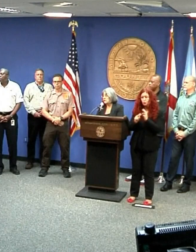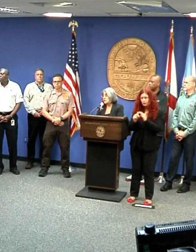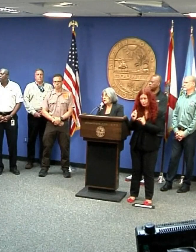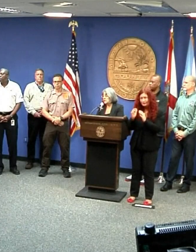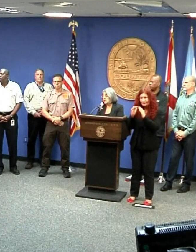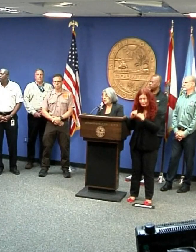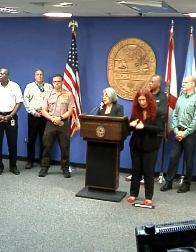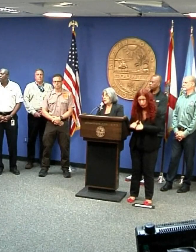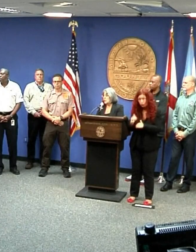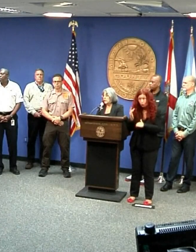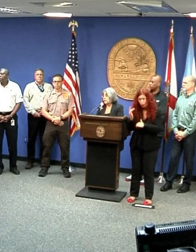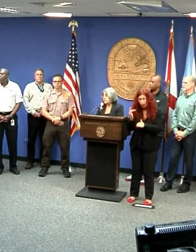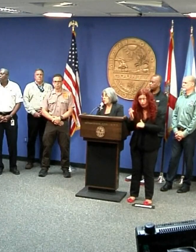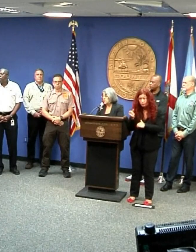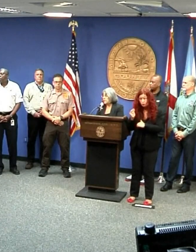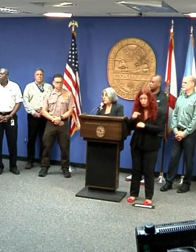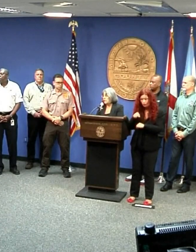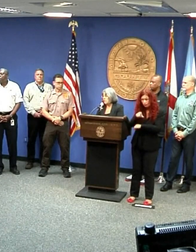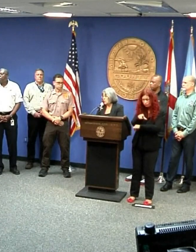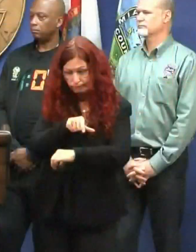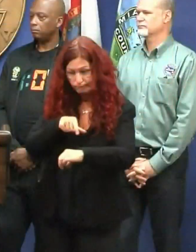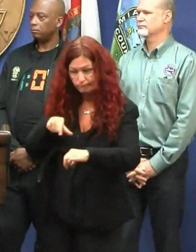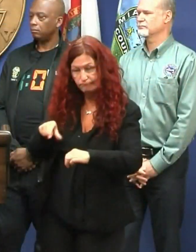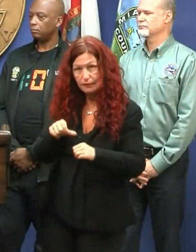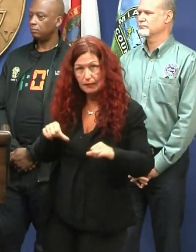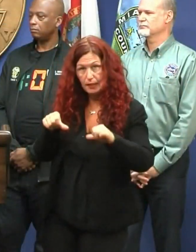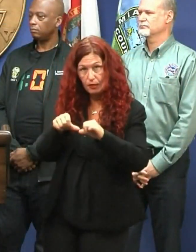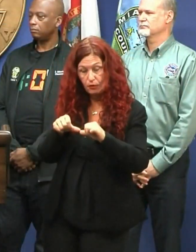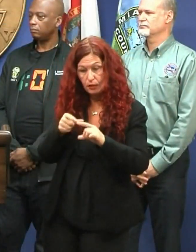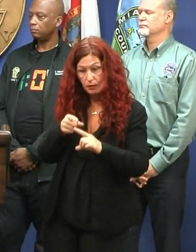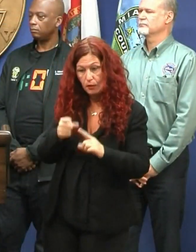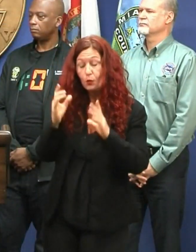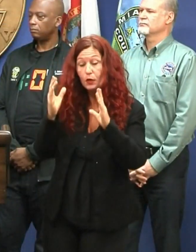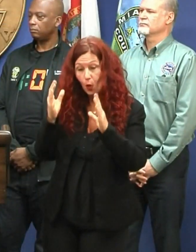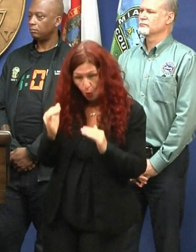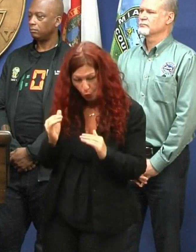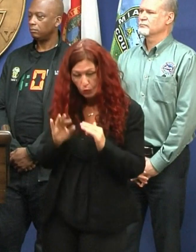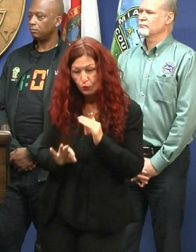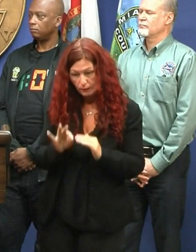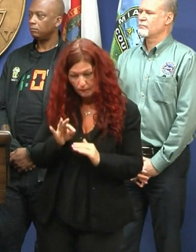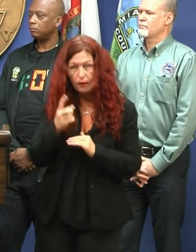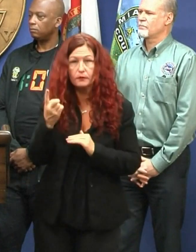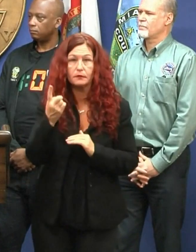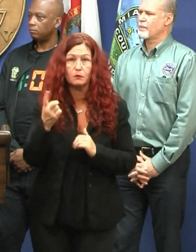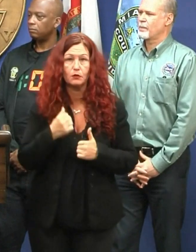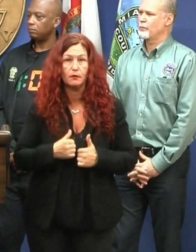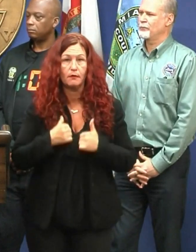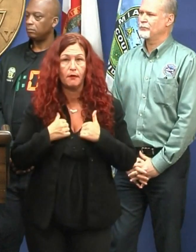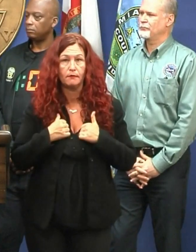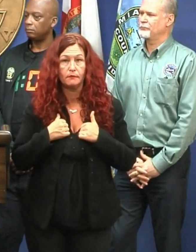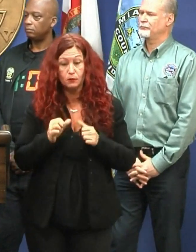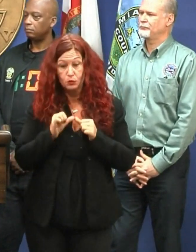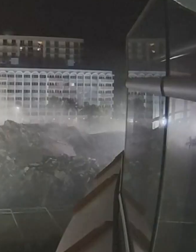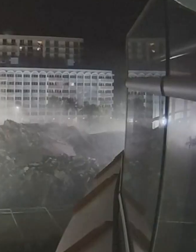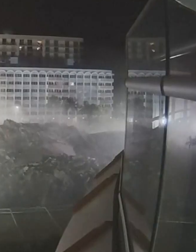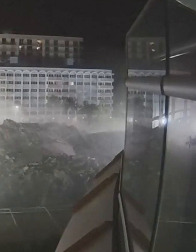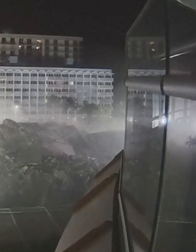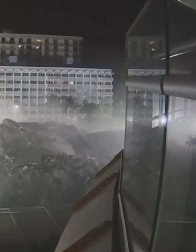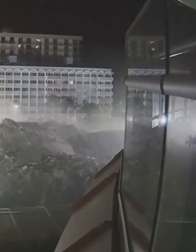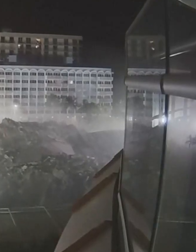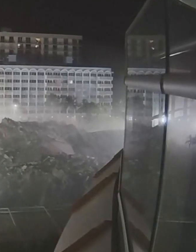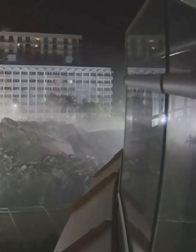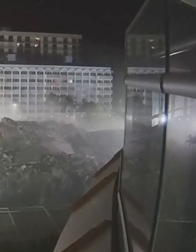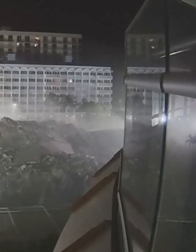pile, where it is hoped that there are voids that will allow us to continue the search and rescue operation.